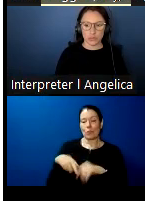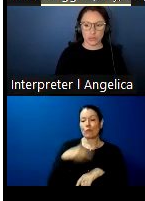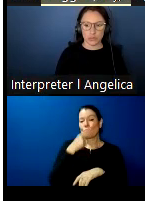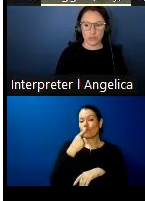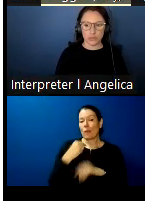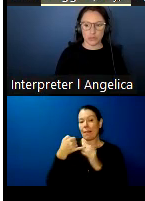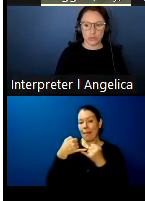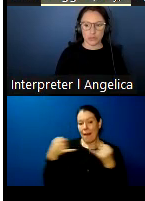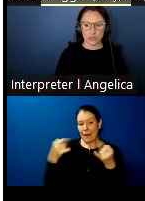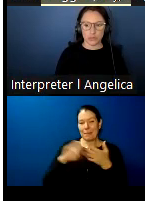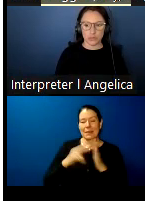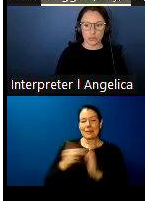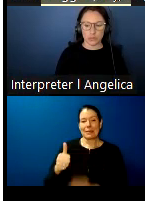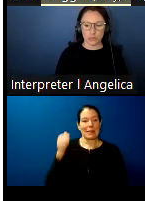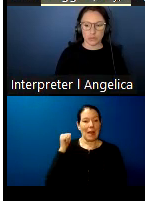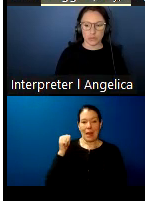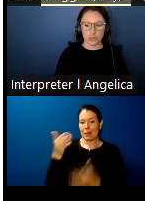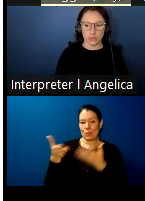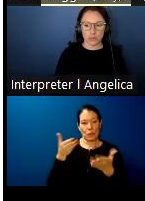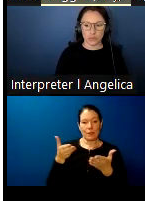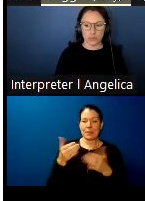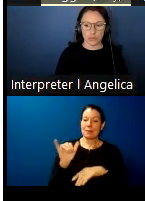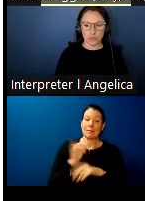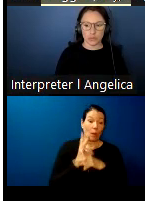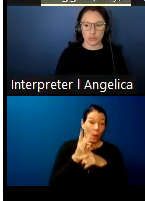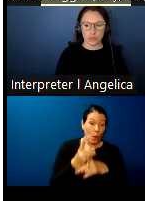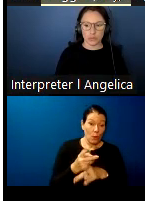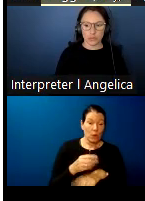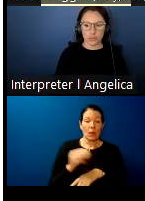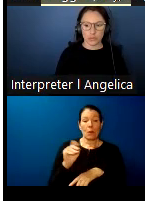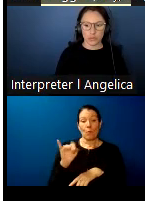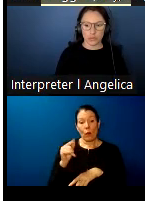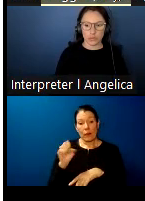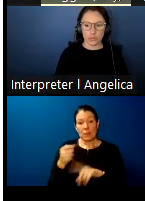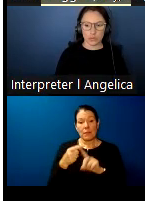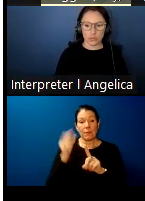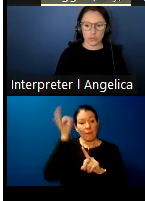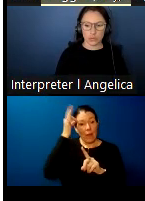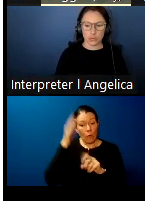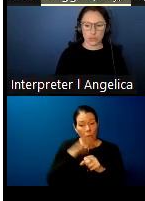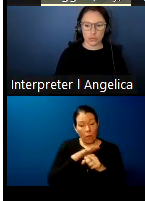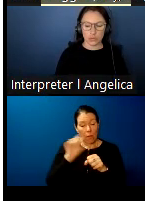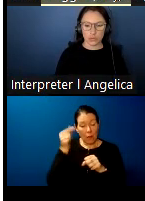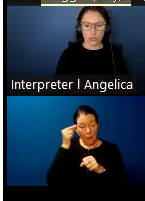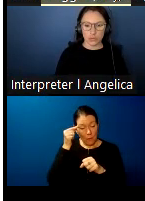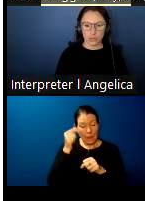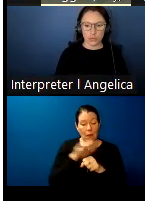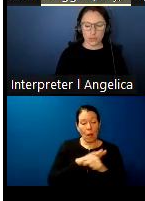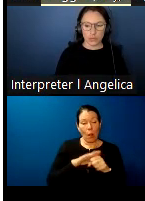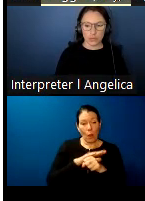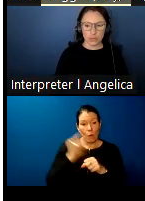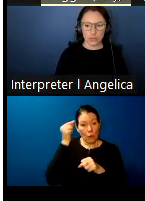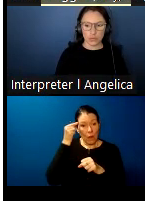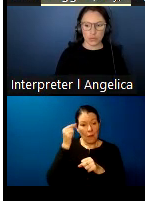services or goods like loans and mortgages by federal governments, local governments, or the private